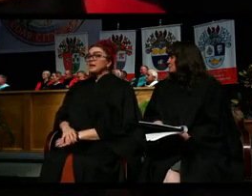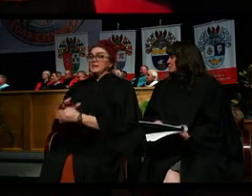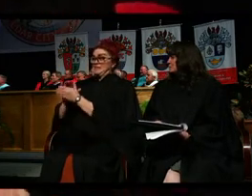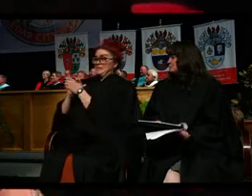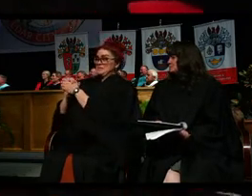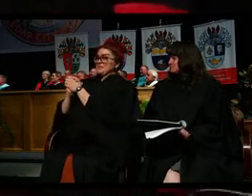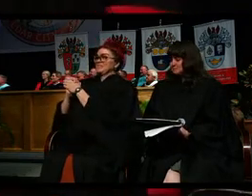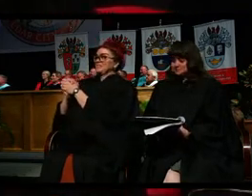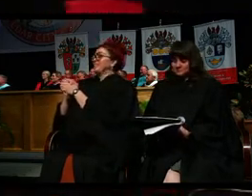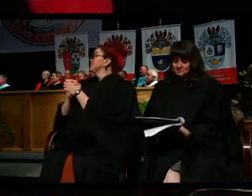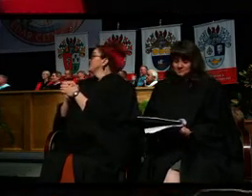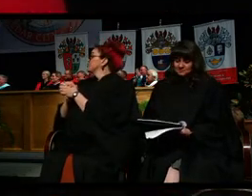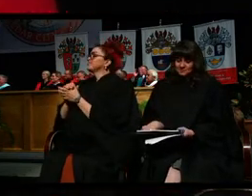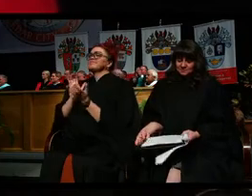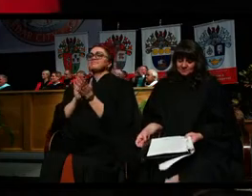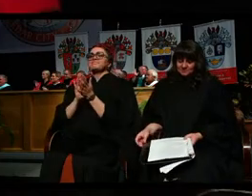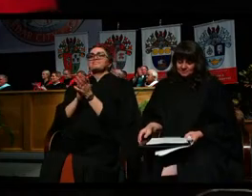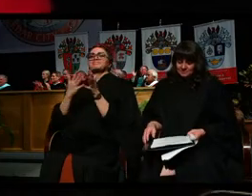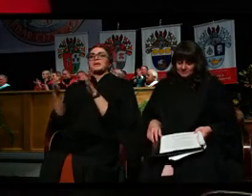Congratulations.